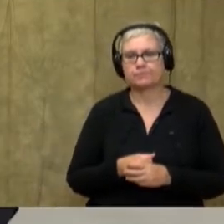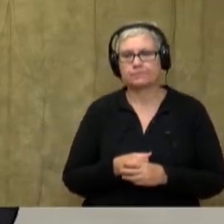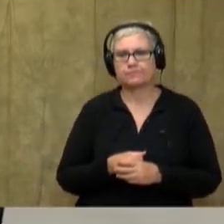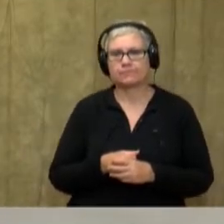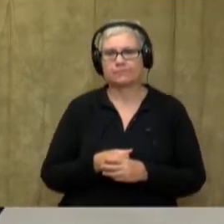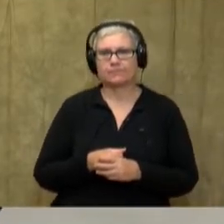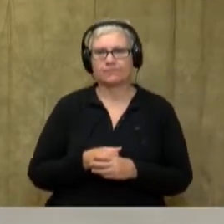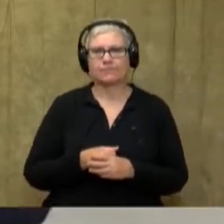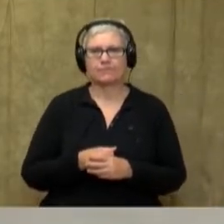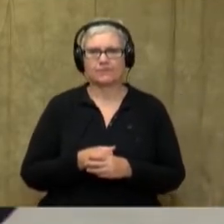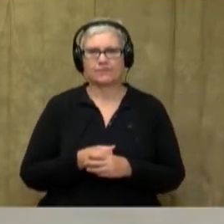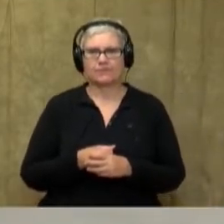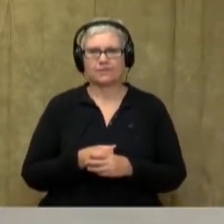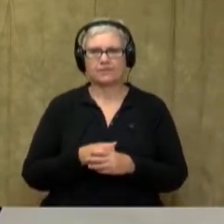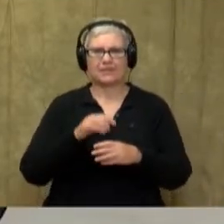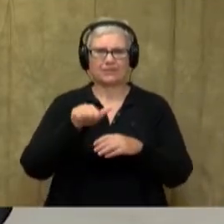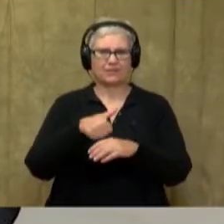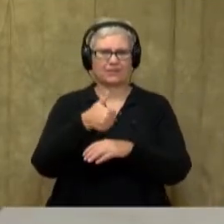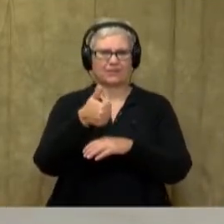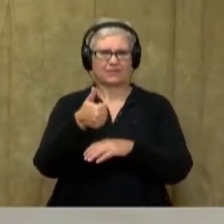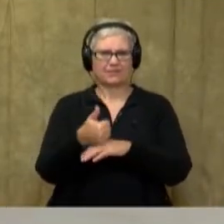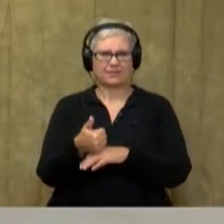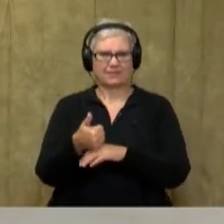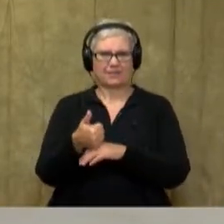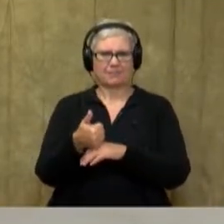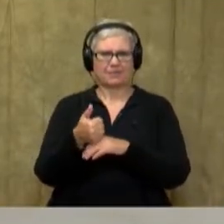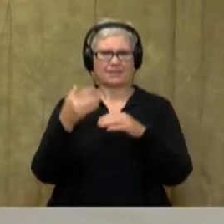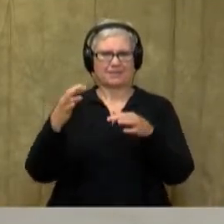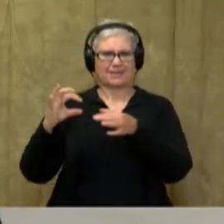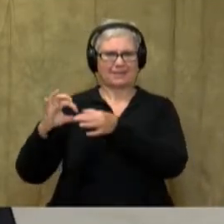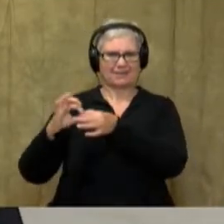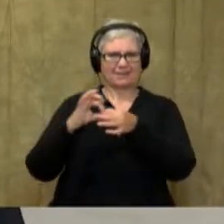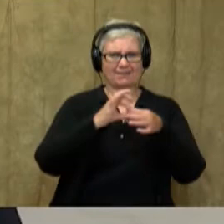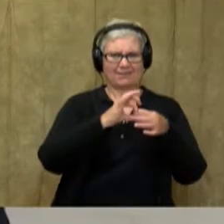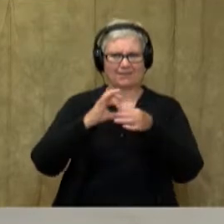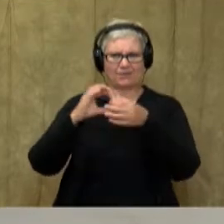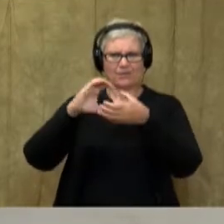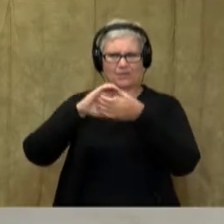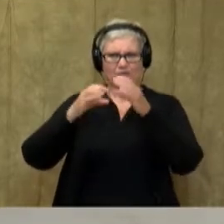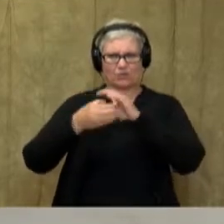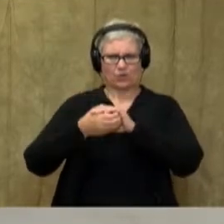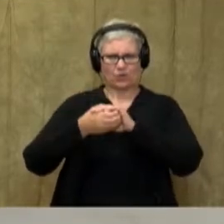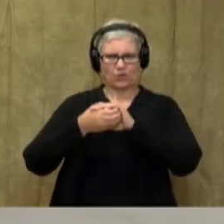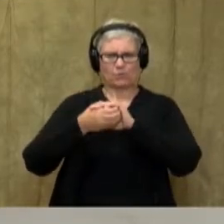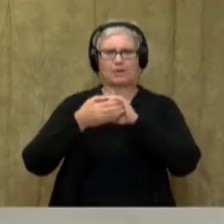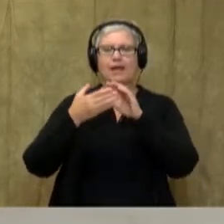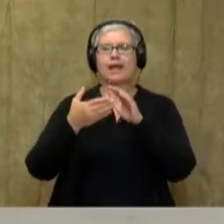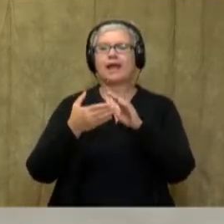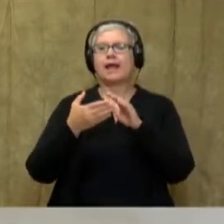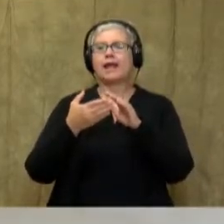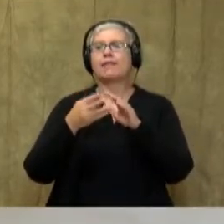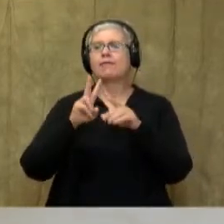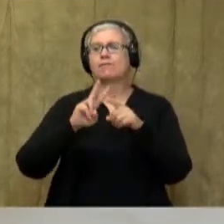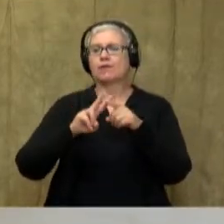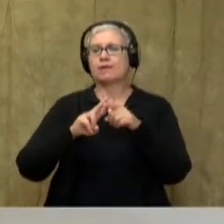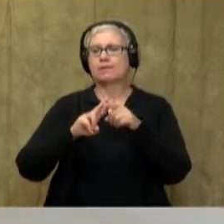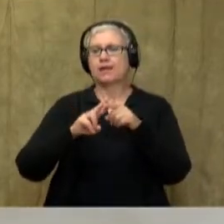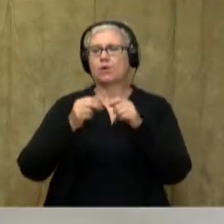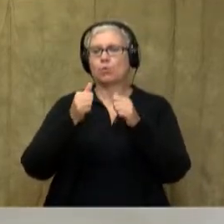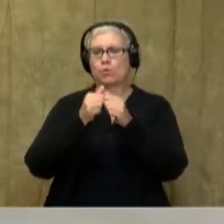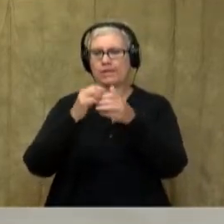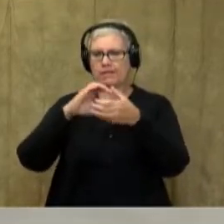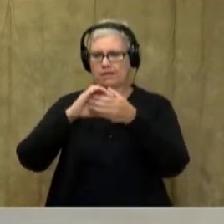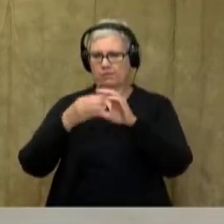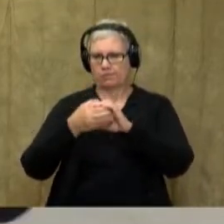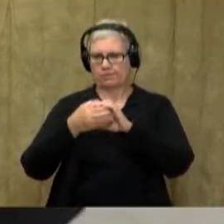to establish this commonality between these cubes and their features. We want to establish some vocabulary. So